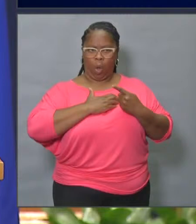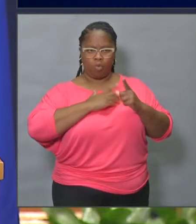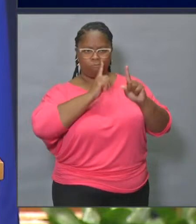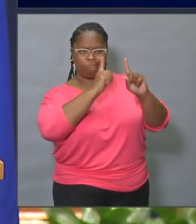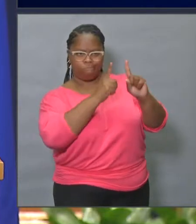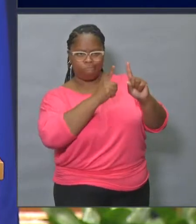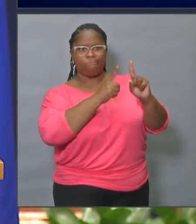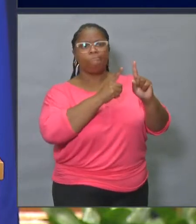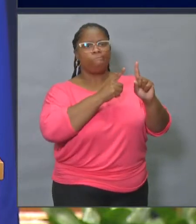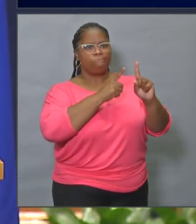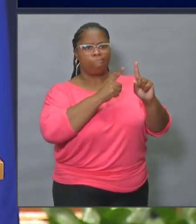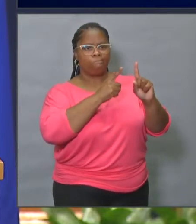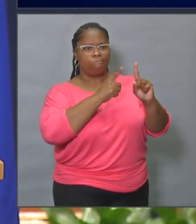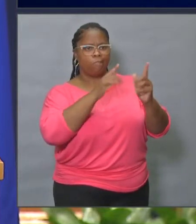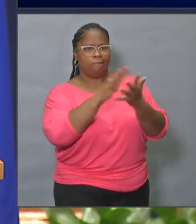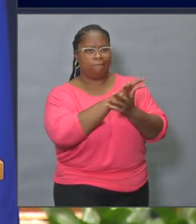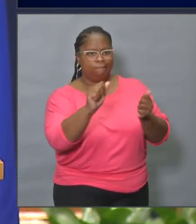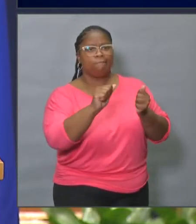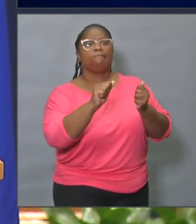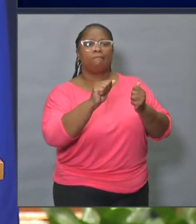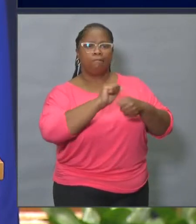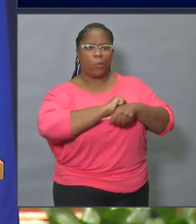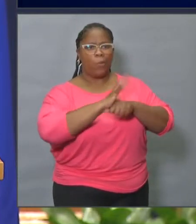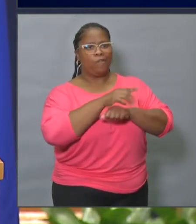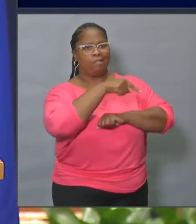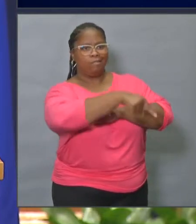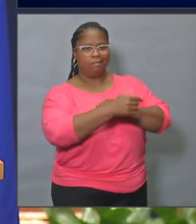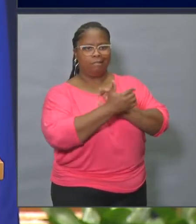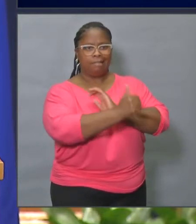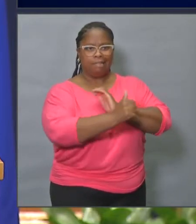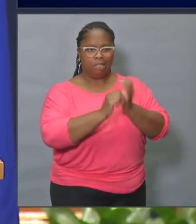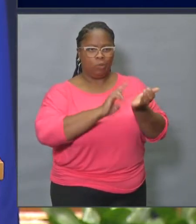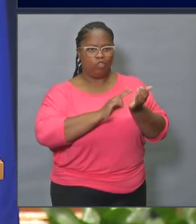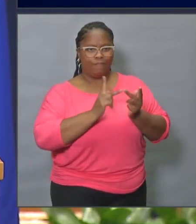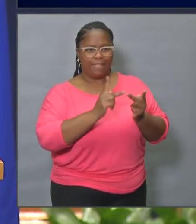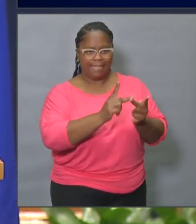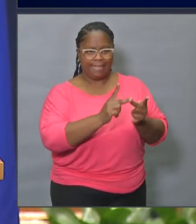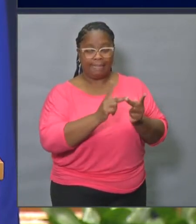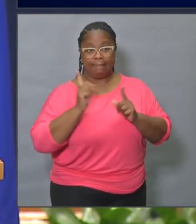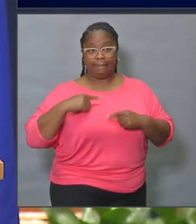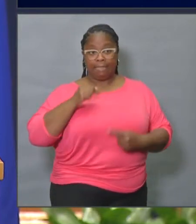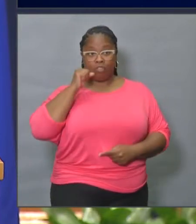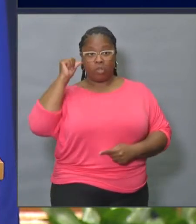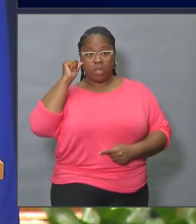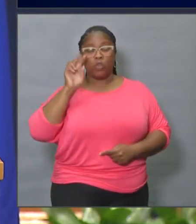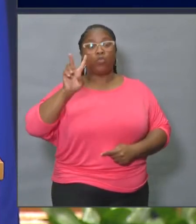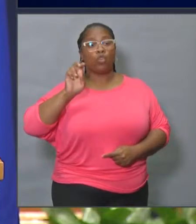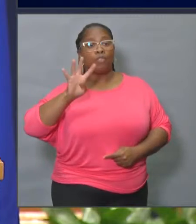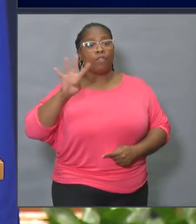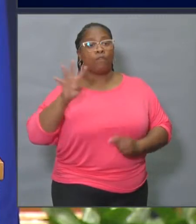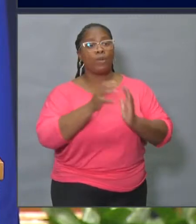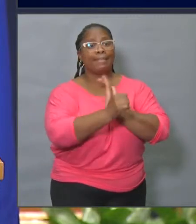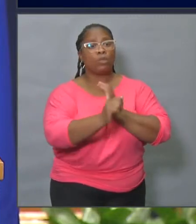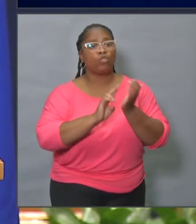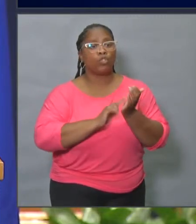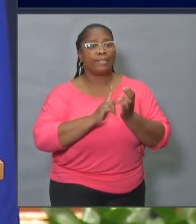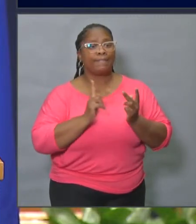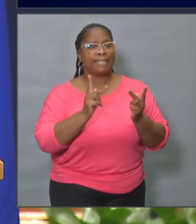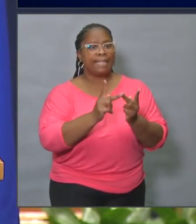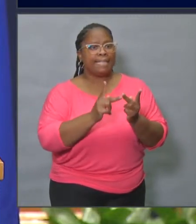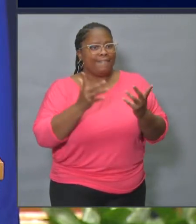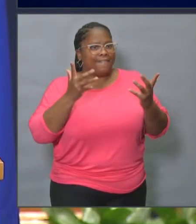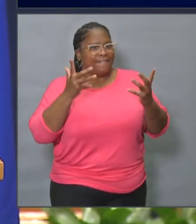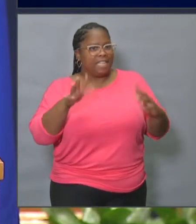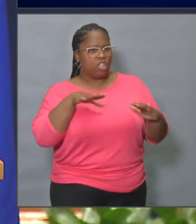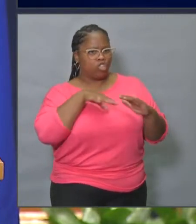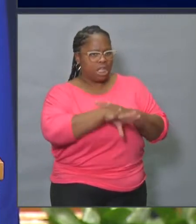county's skilled nursing facilities. As of yesterday, 244 skilled nursing facilities have tested all of